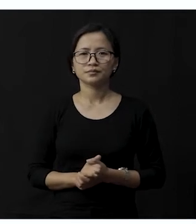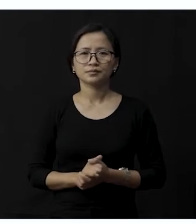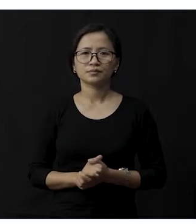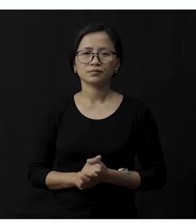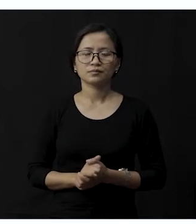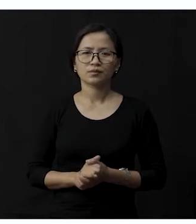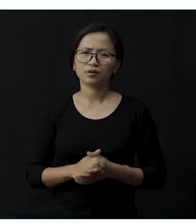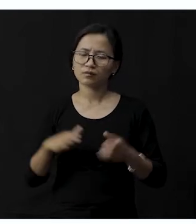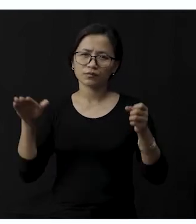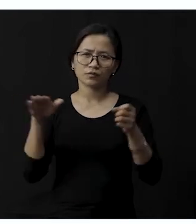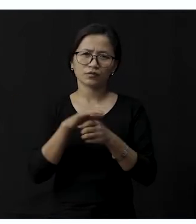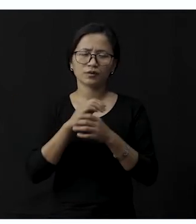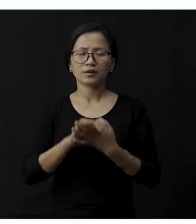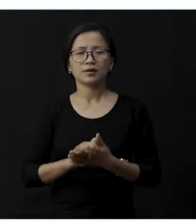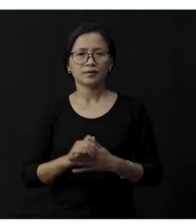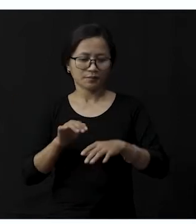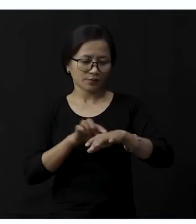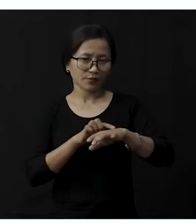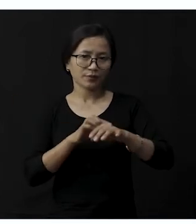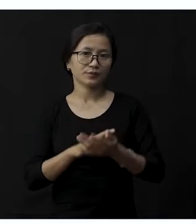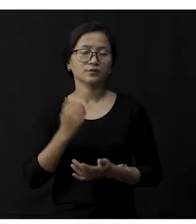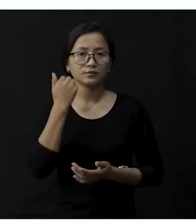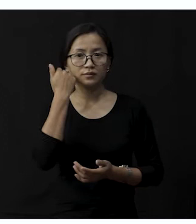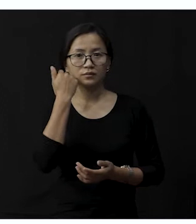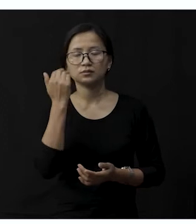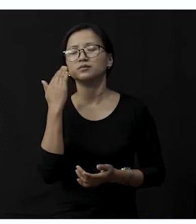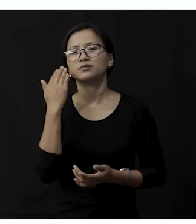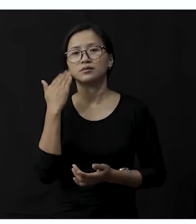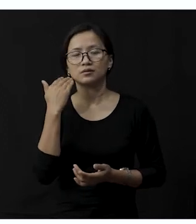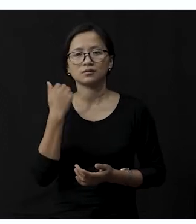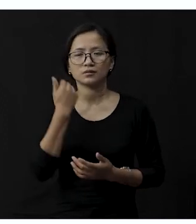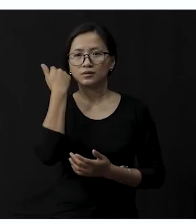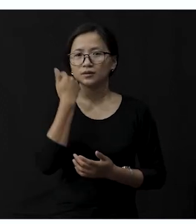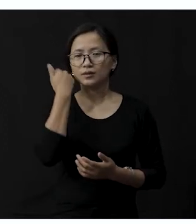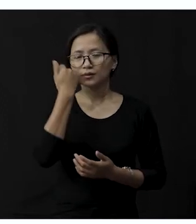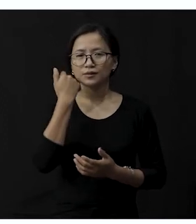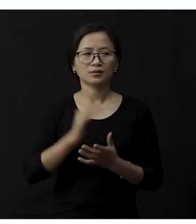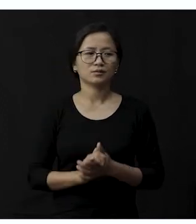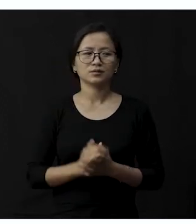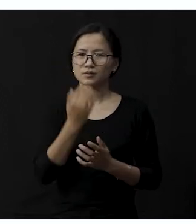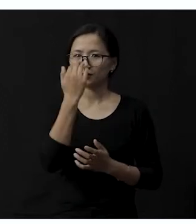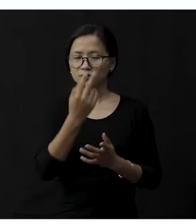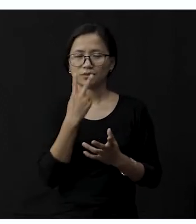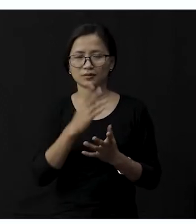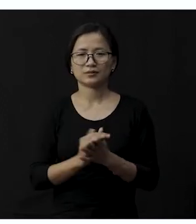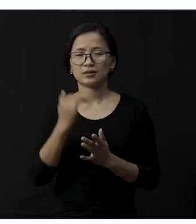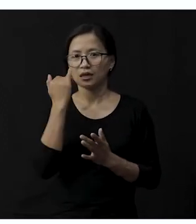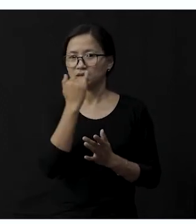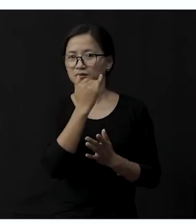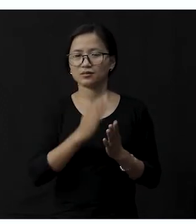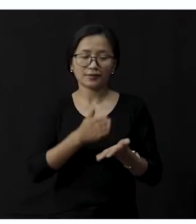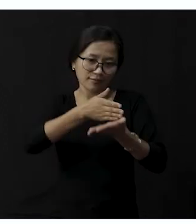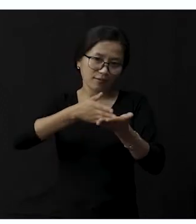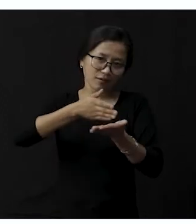of brown and yellow. So maybe it's a chocolate cake. Then you see that the hair